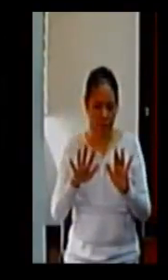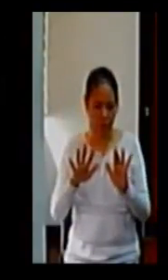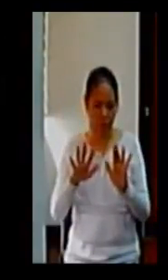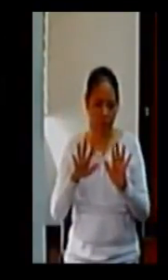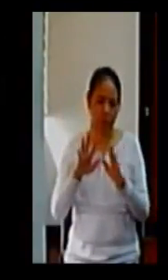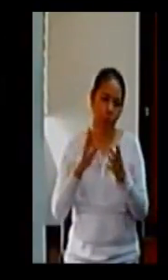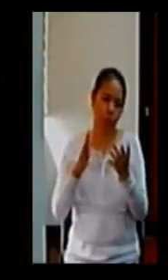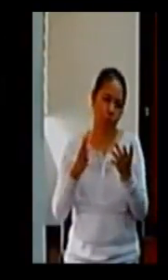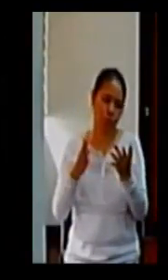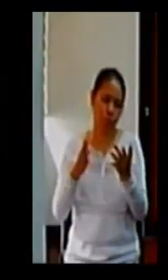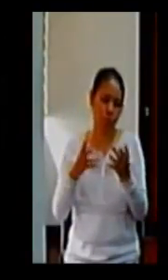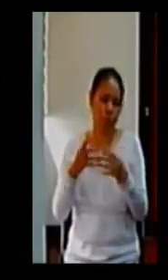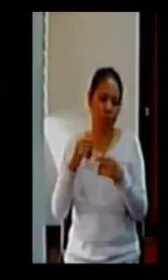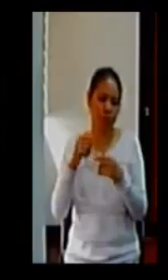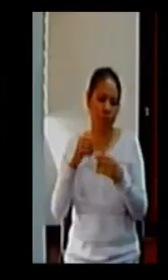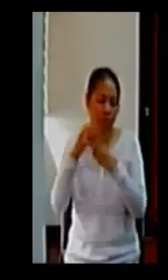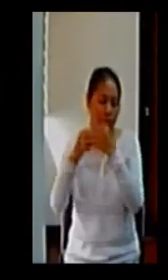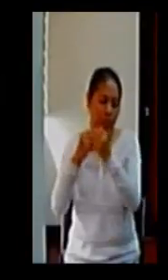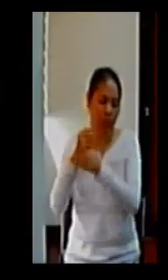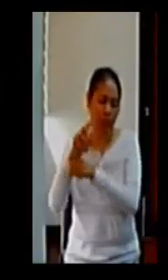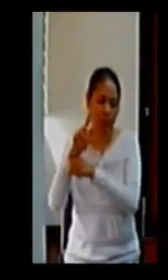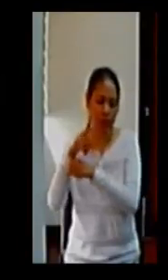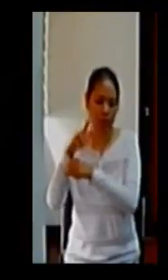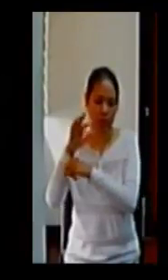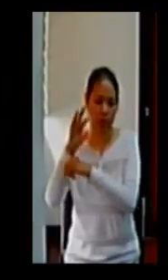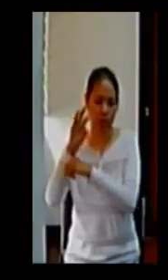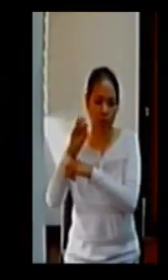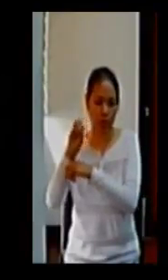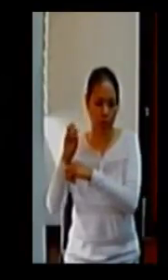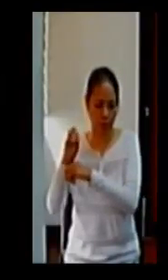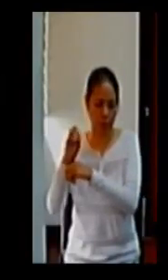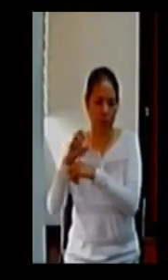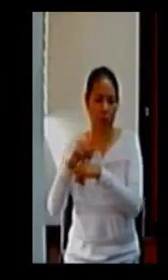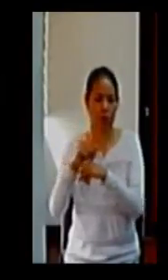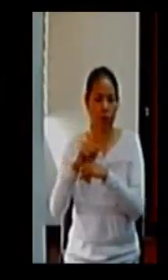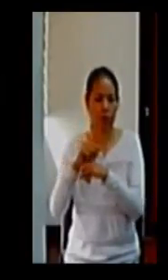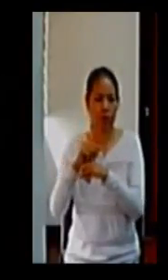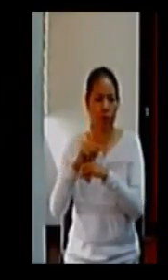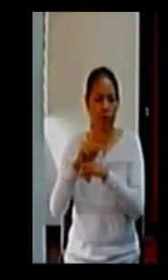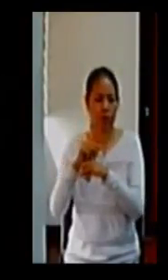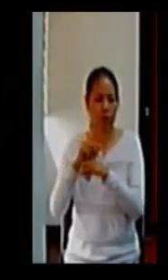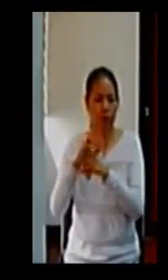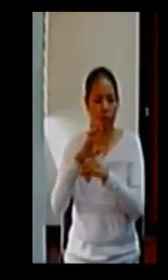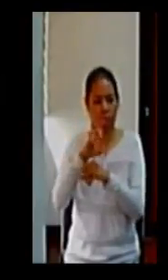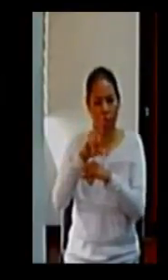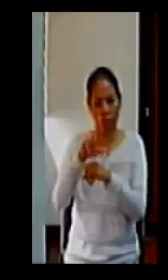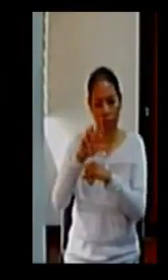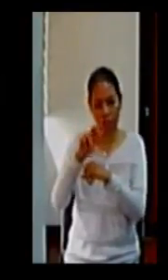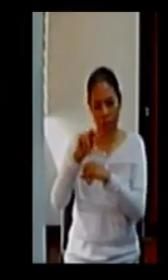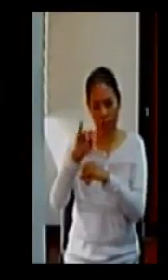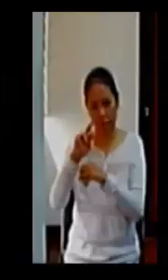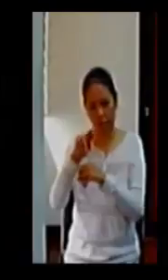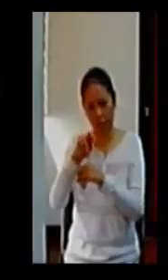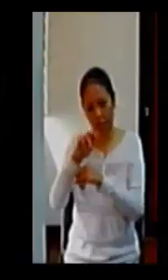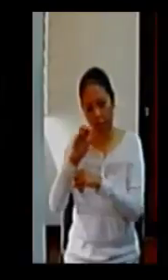around the year 2000, yung El Nino na mentioned kayo